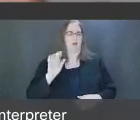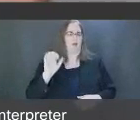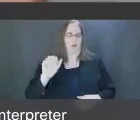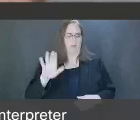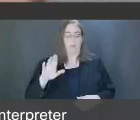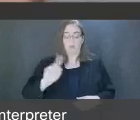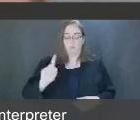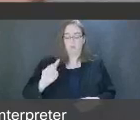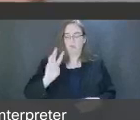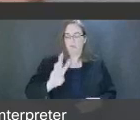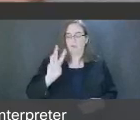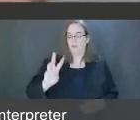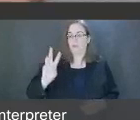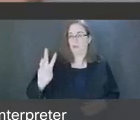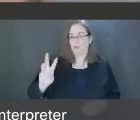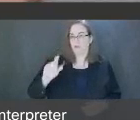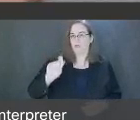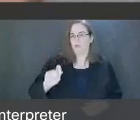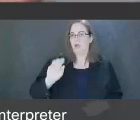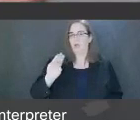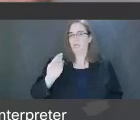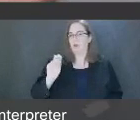at